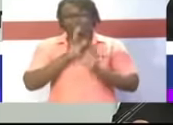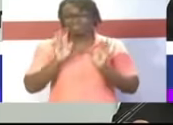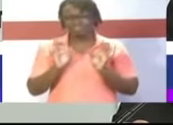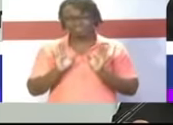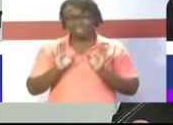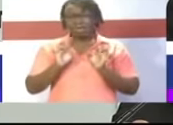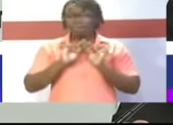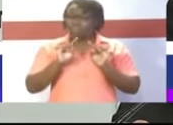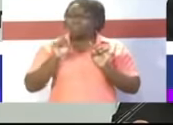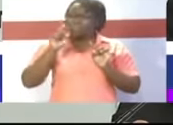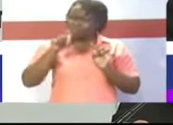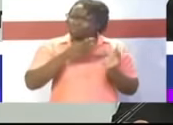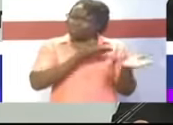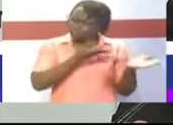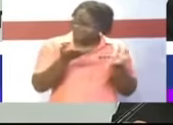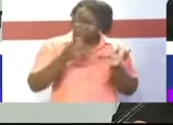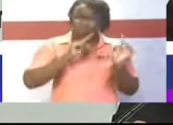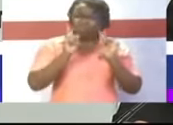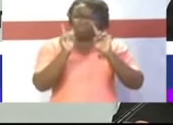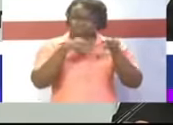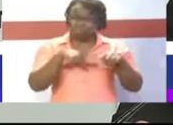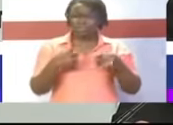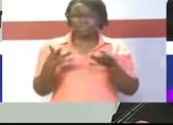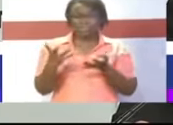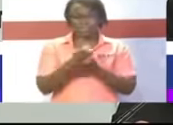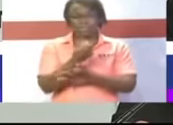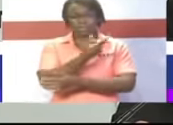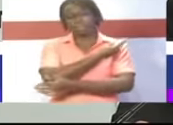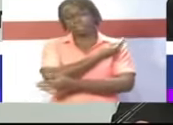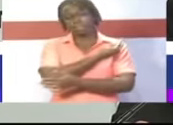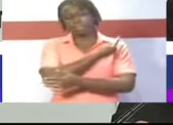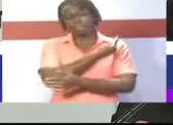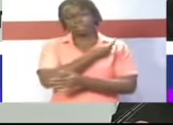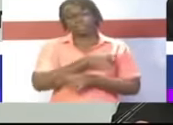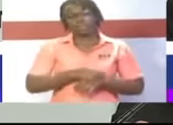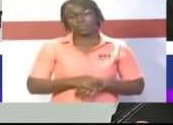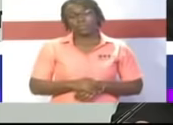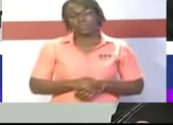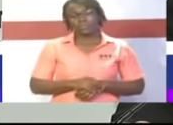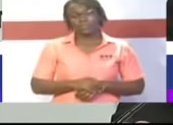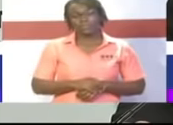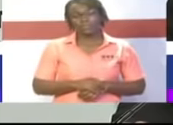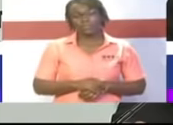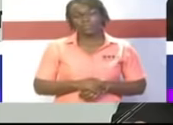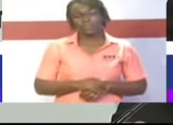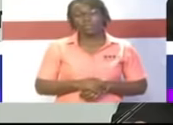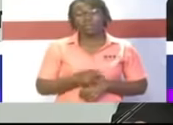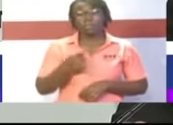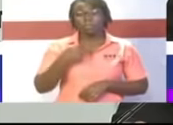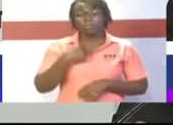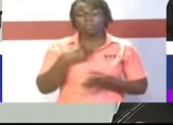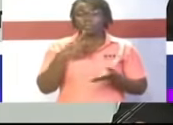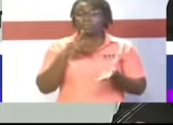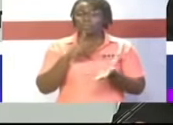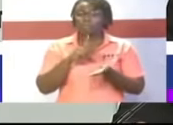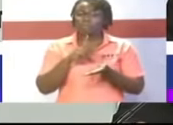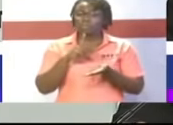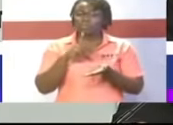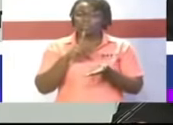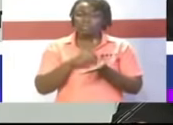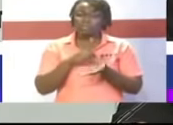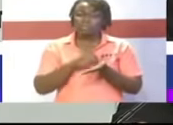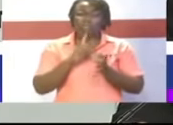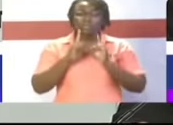today. Please come and get your vaccine. Give yourself an additional fighting chance. My doctors are talking about patients